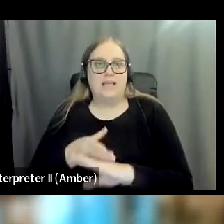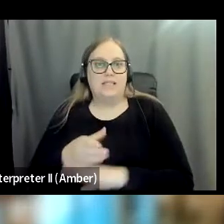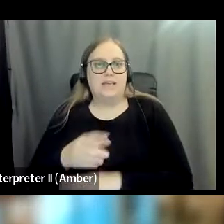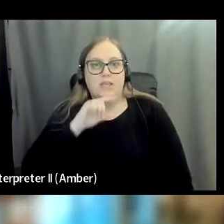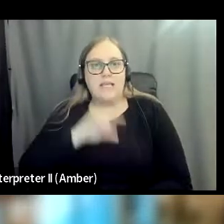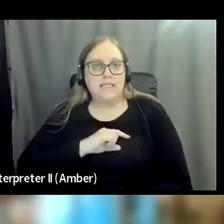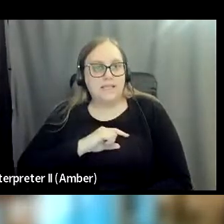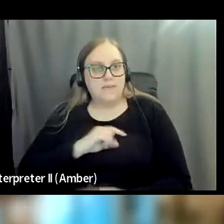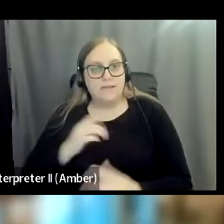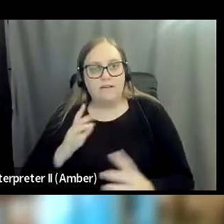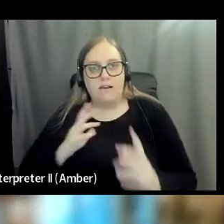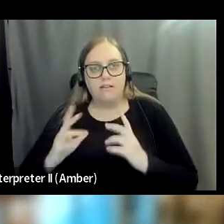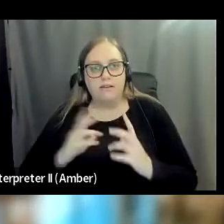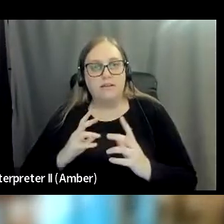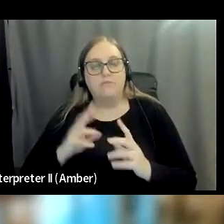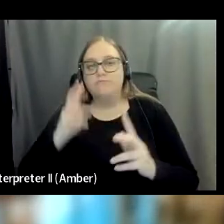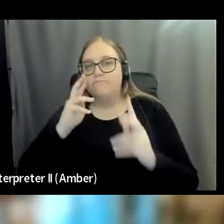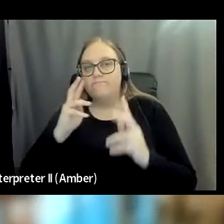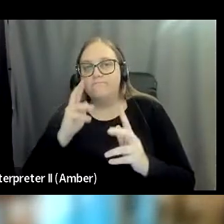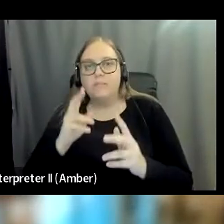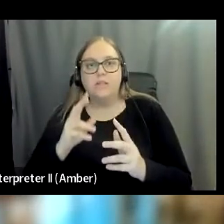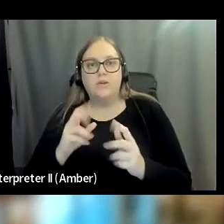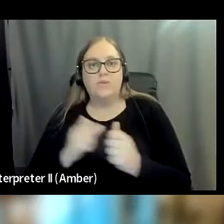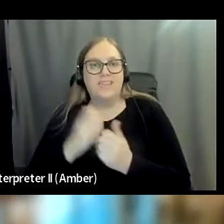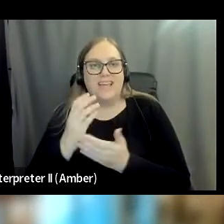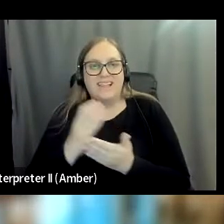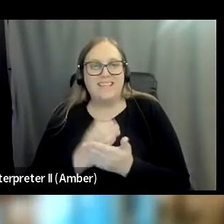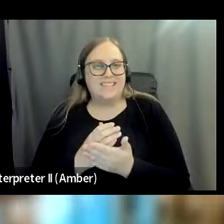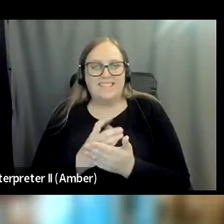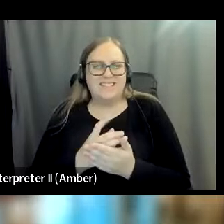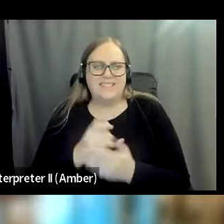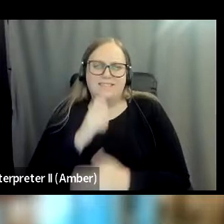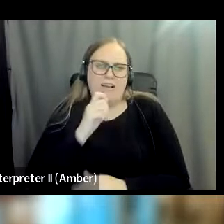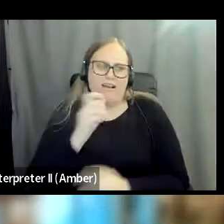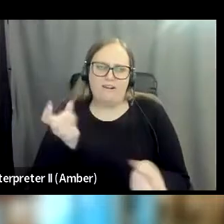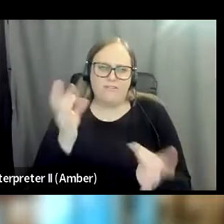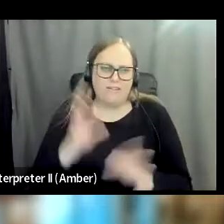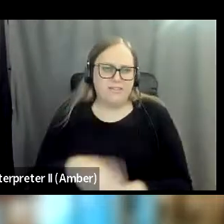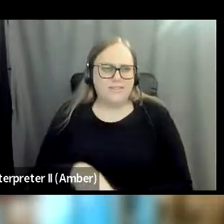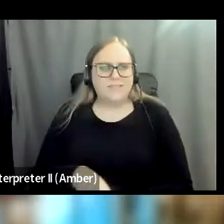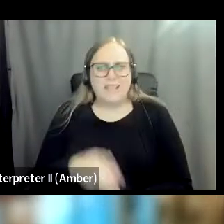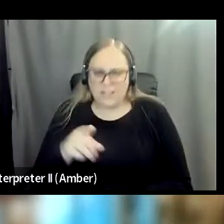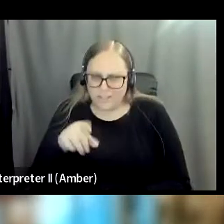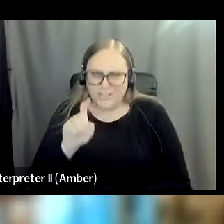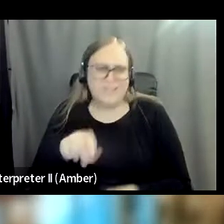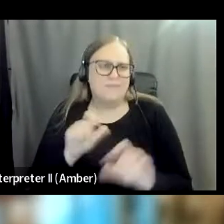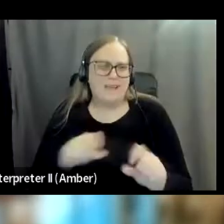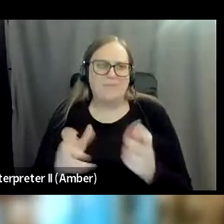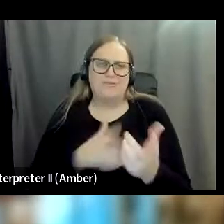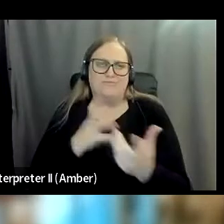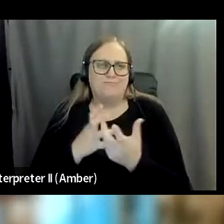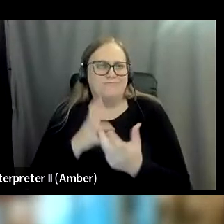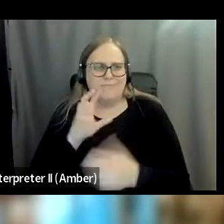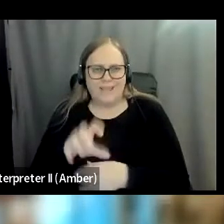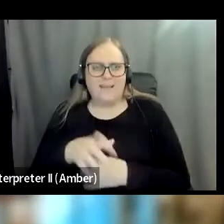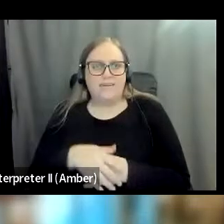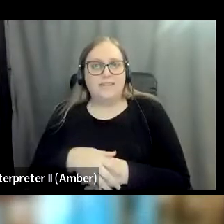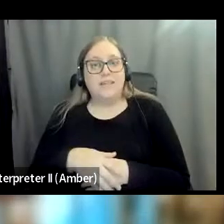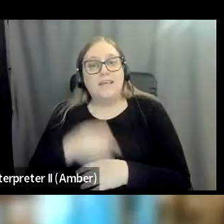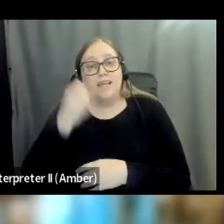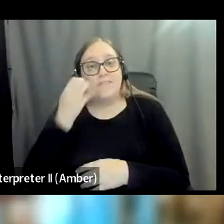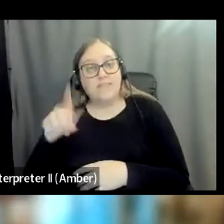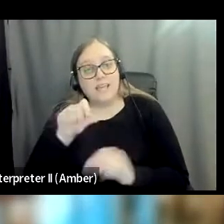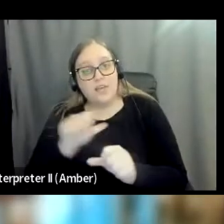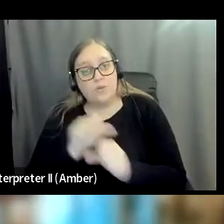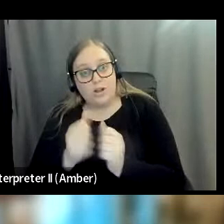Thanksgiving holiday to come up with that list is not, there's no reason they shouldn't be able to do that. And if they can work with